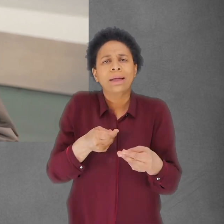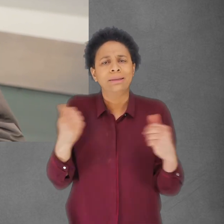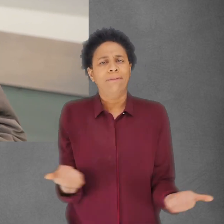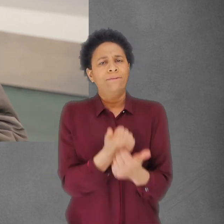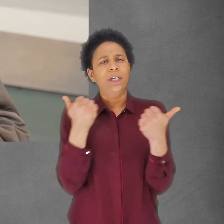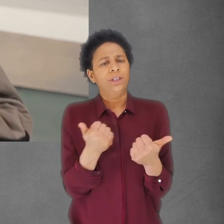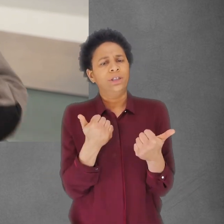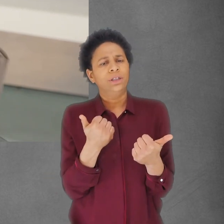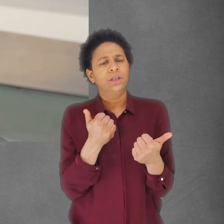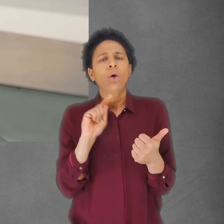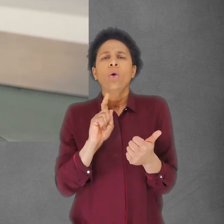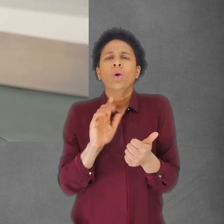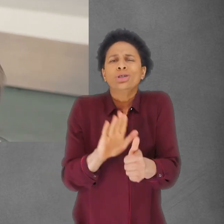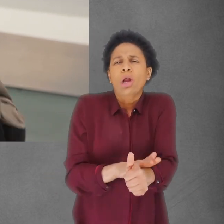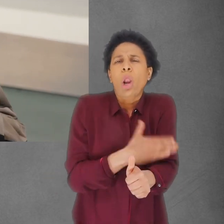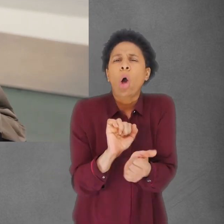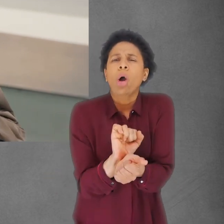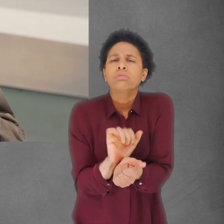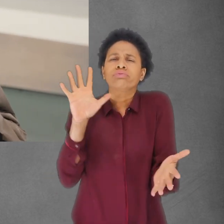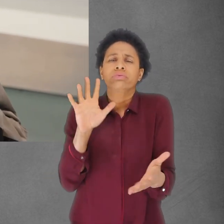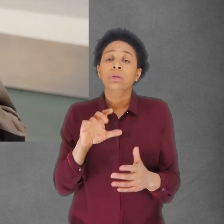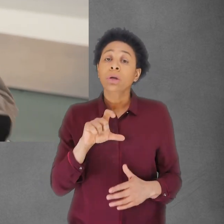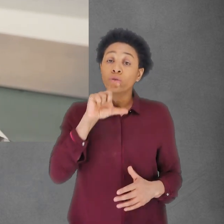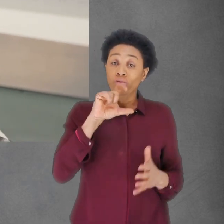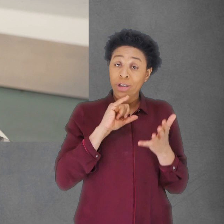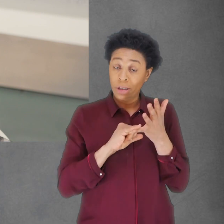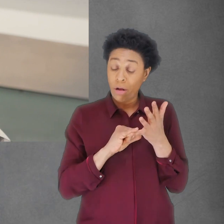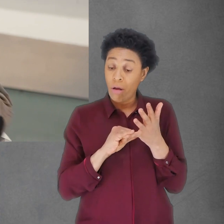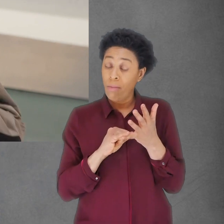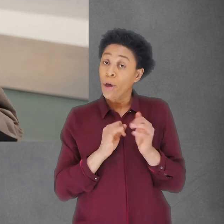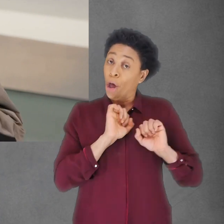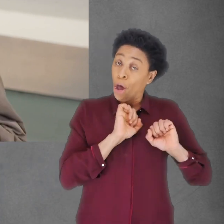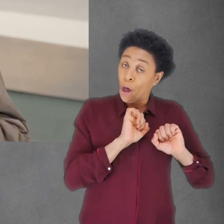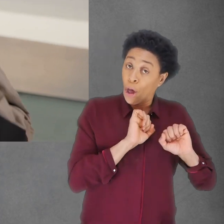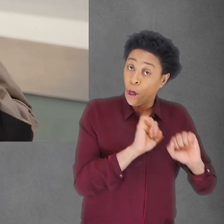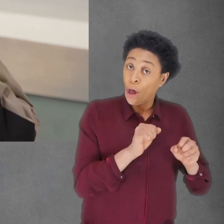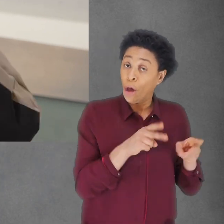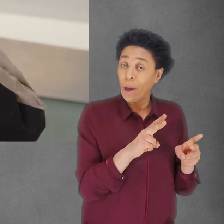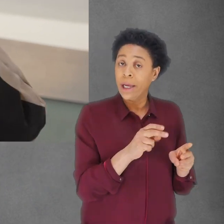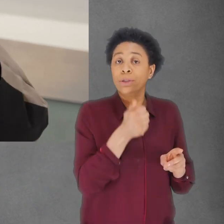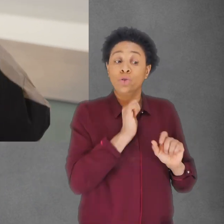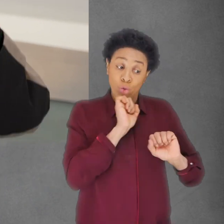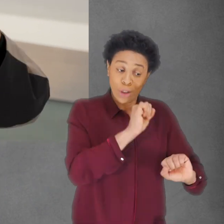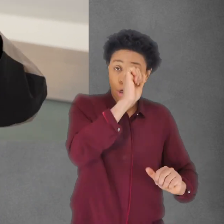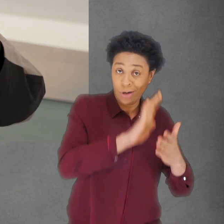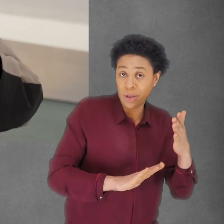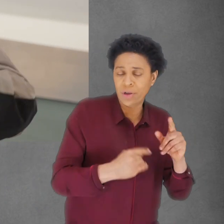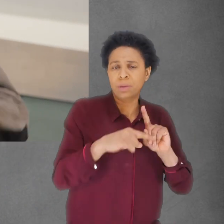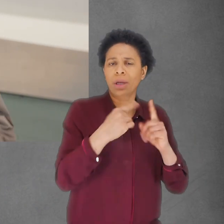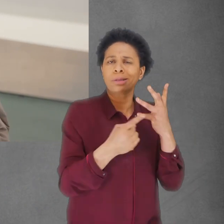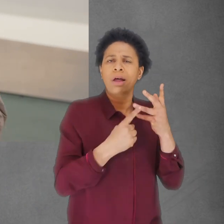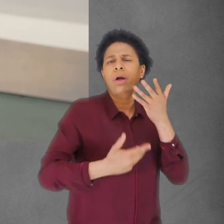long emancipation. And what Christina Sharp is able to do through these histories of her own and